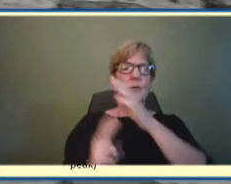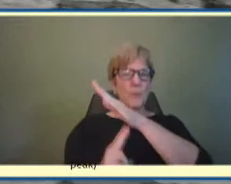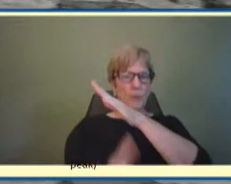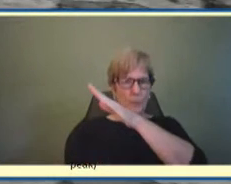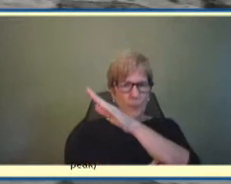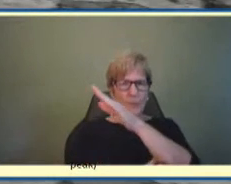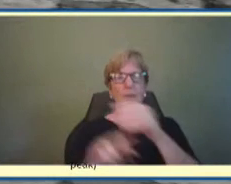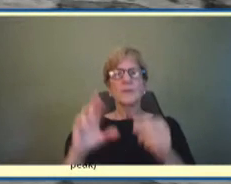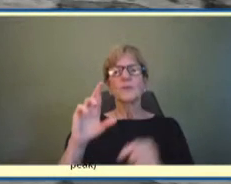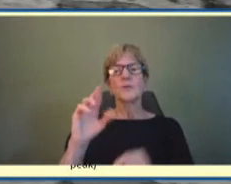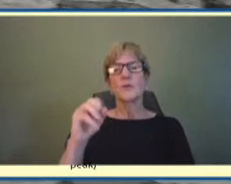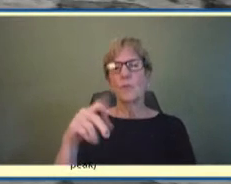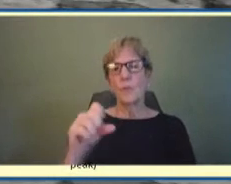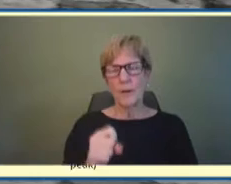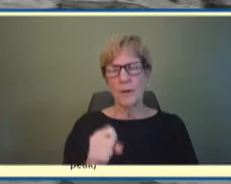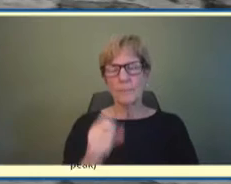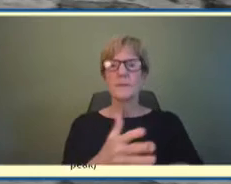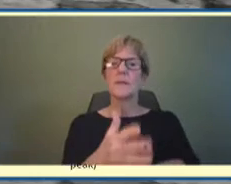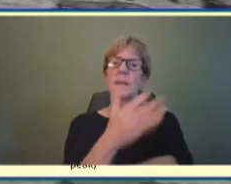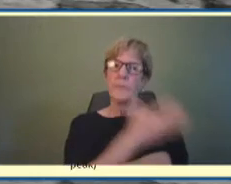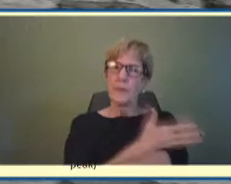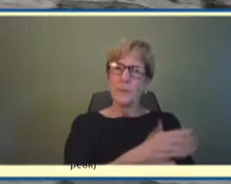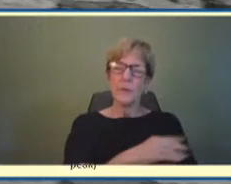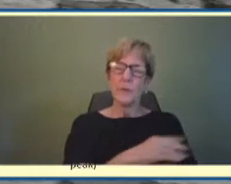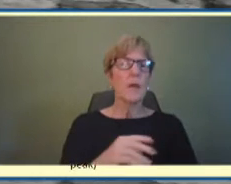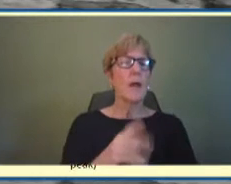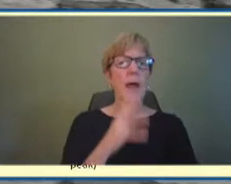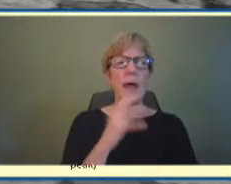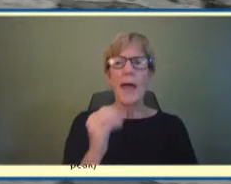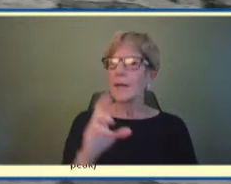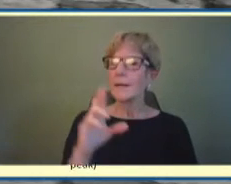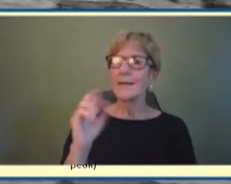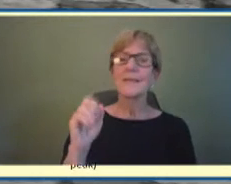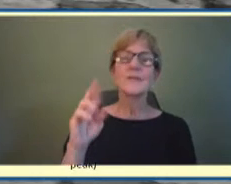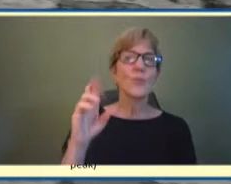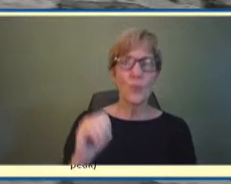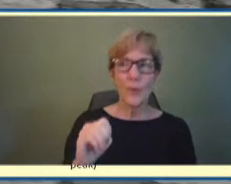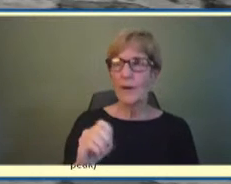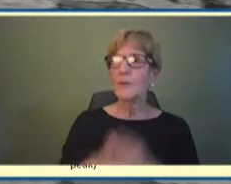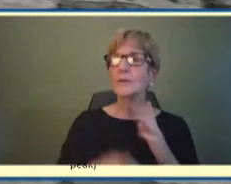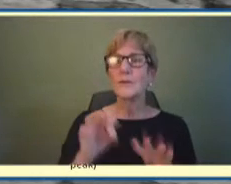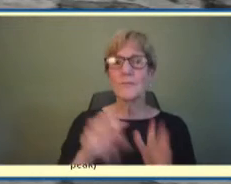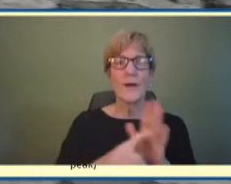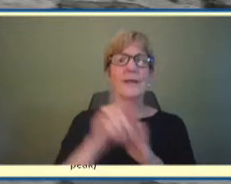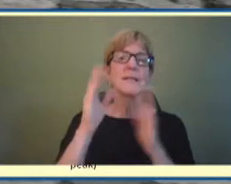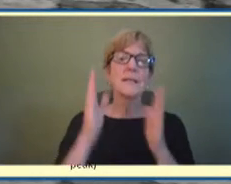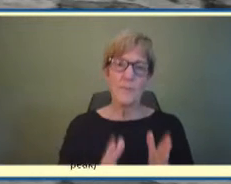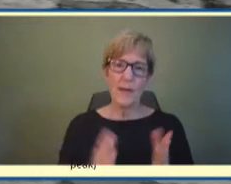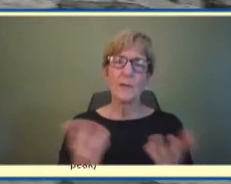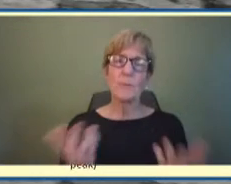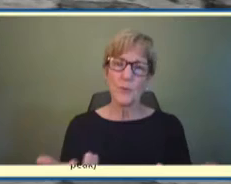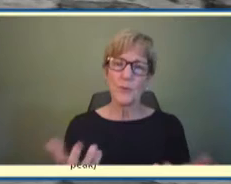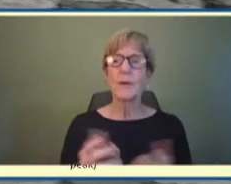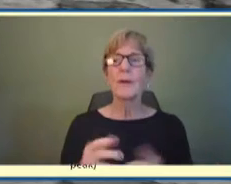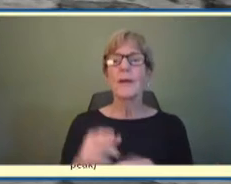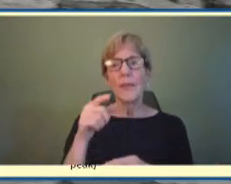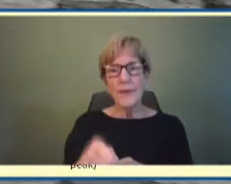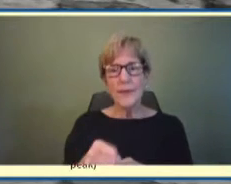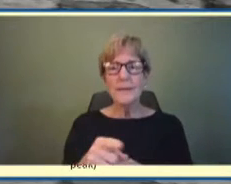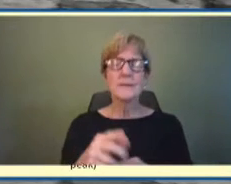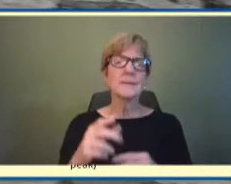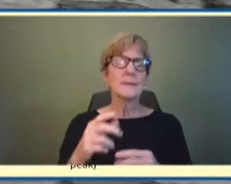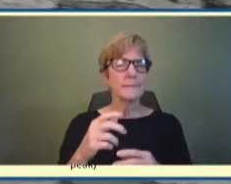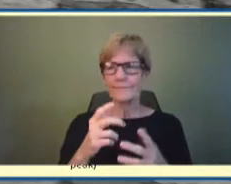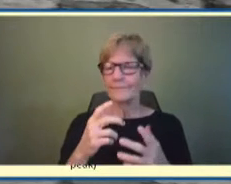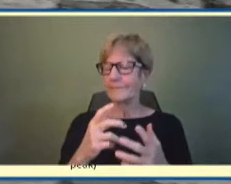significant uh improvements and it's rare to get a developer that's going to do those type of improvements but with this project and the number of trips we're going to generate